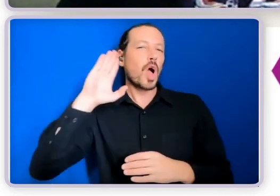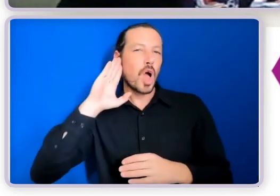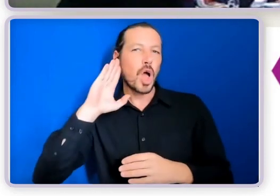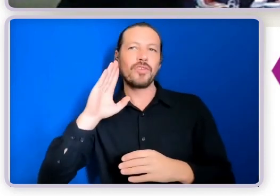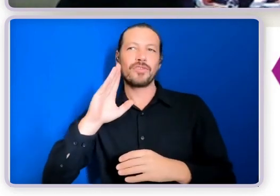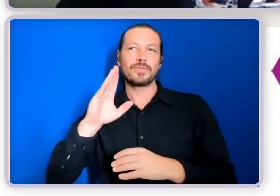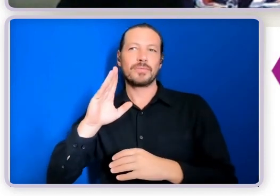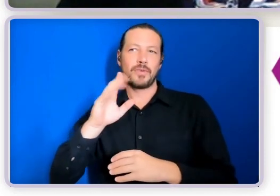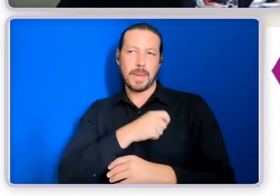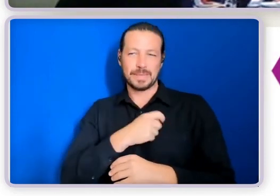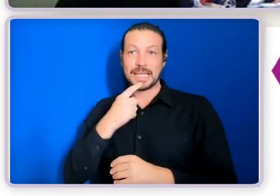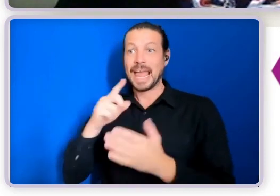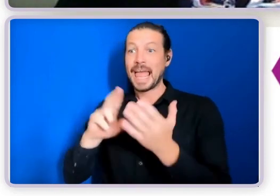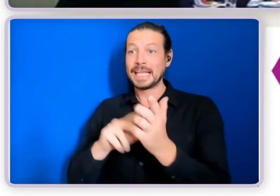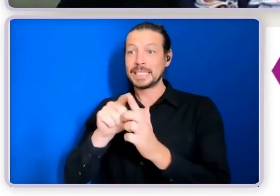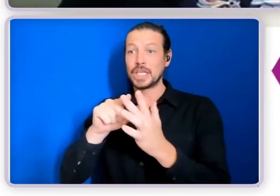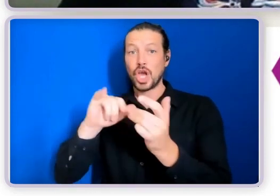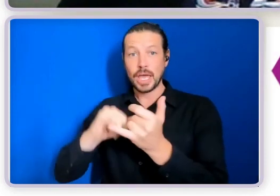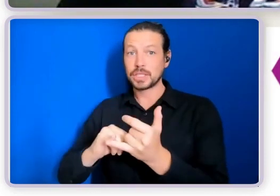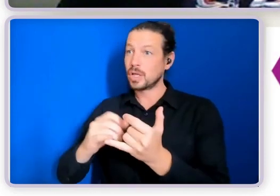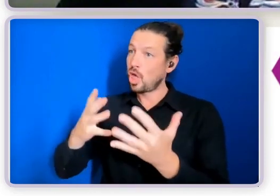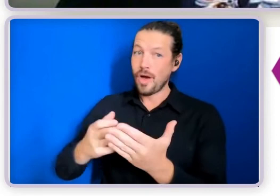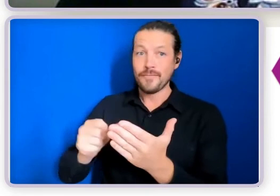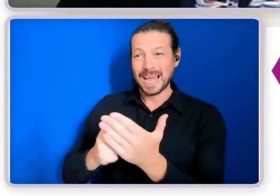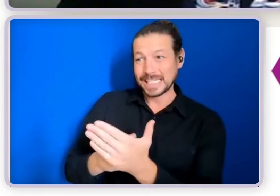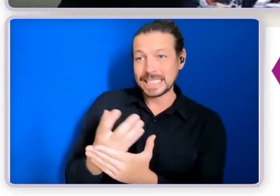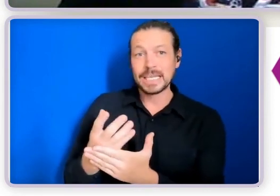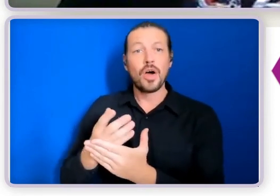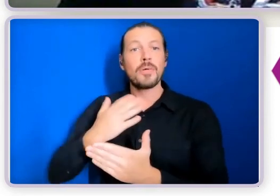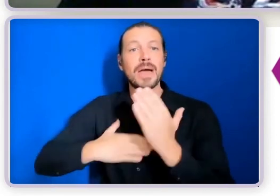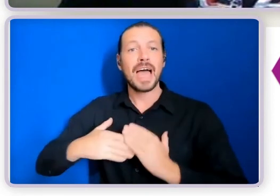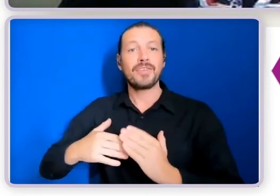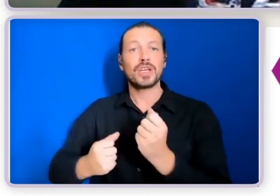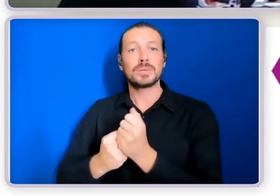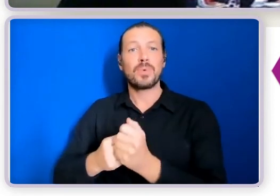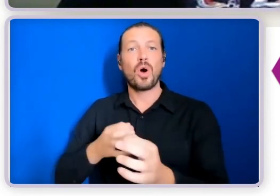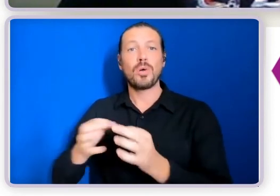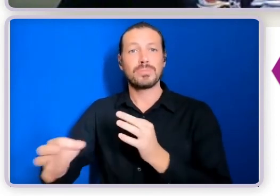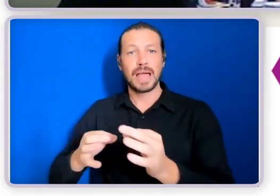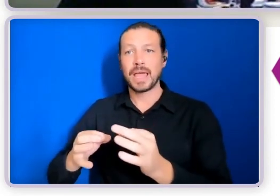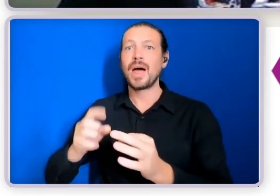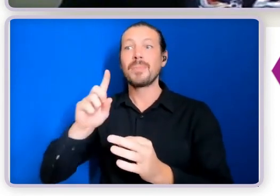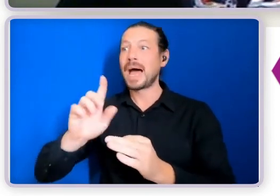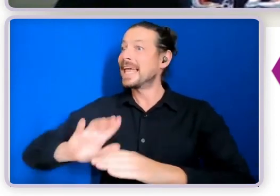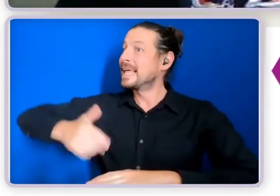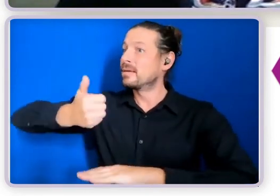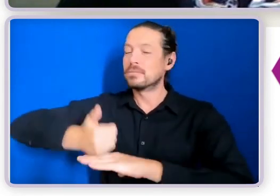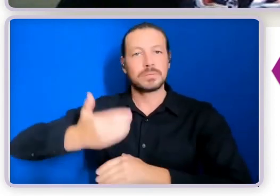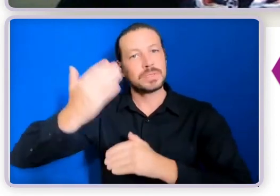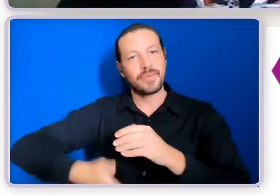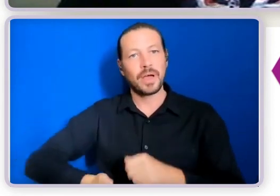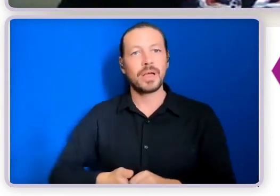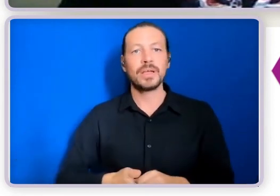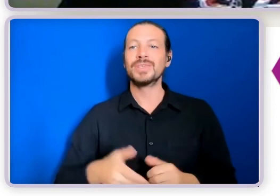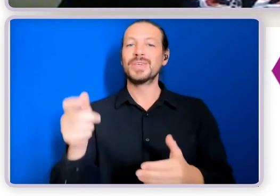developing the behaviour support plans, but don't implement them. The person who develops the plan leaves and nobody assists